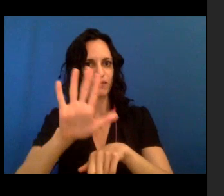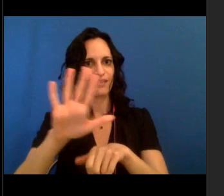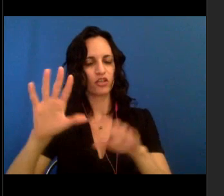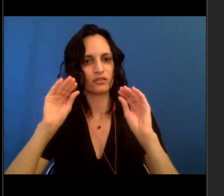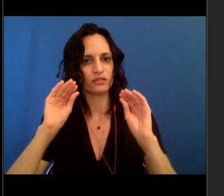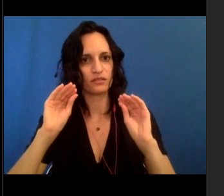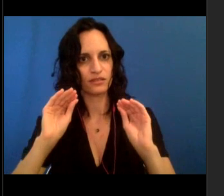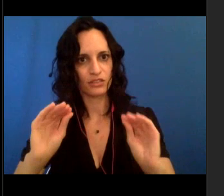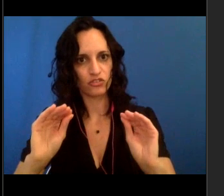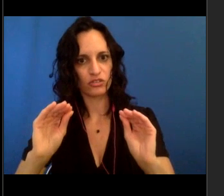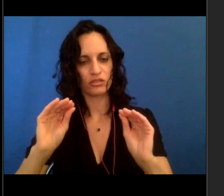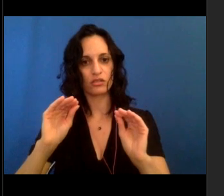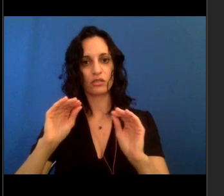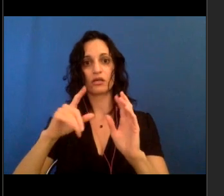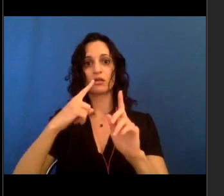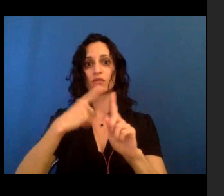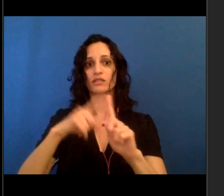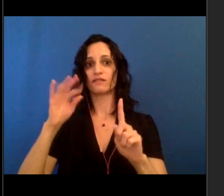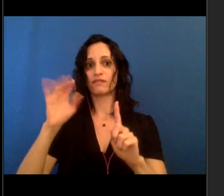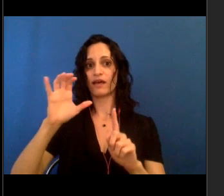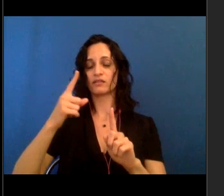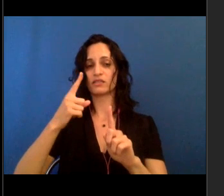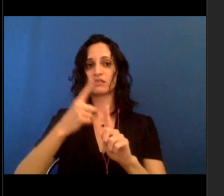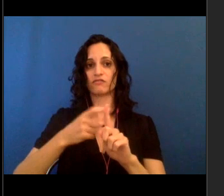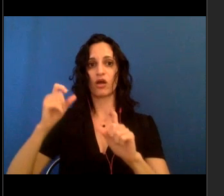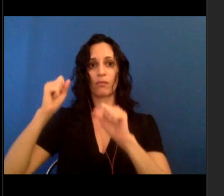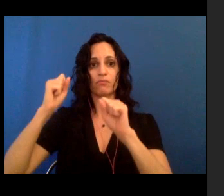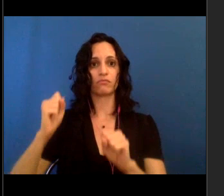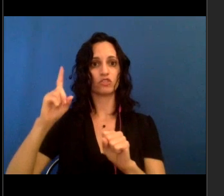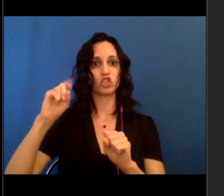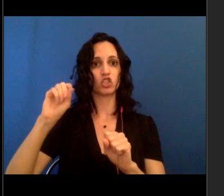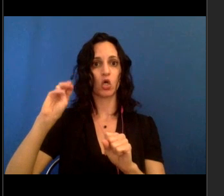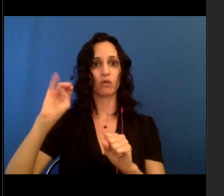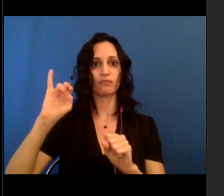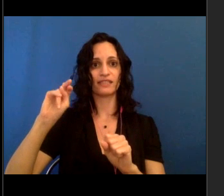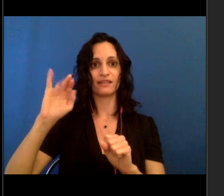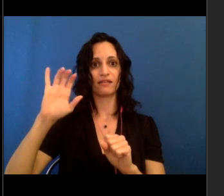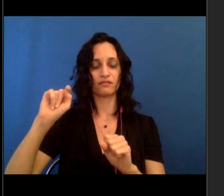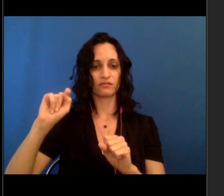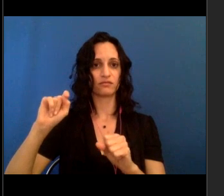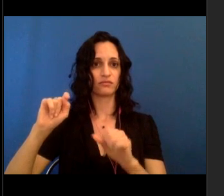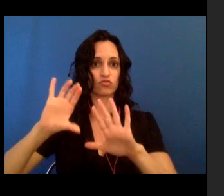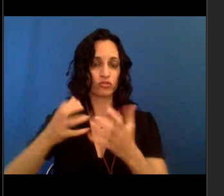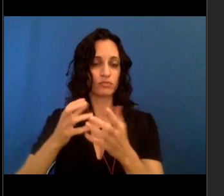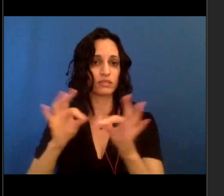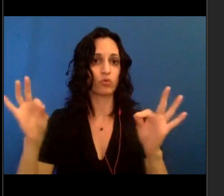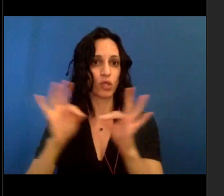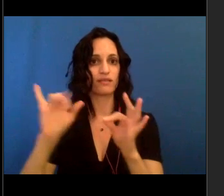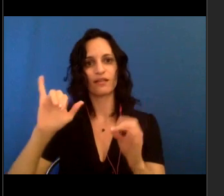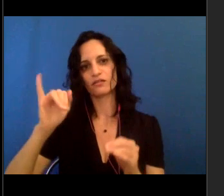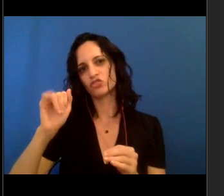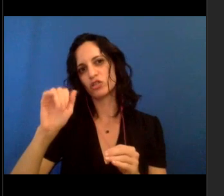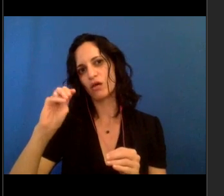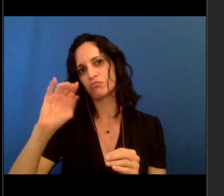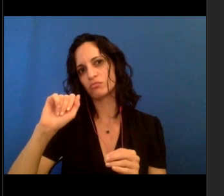from dominant groups to do this, as Jamal mentioned before.